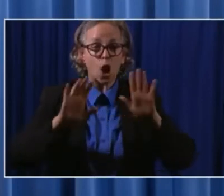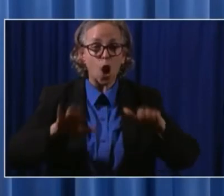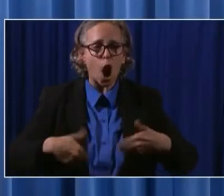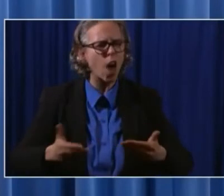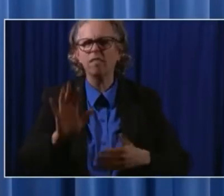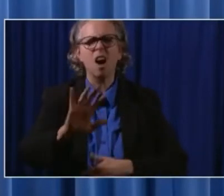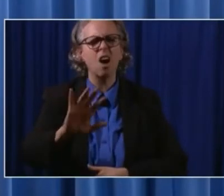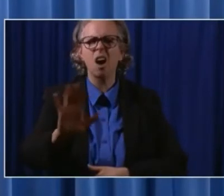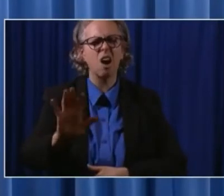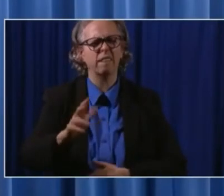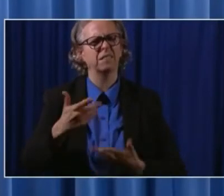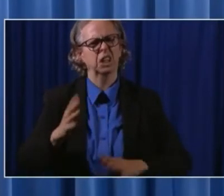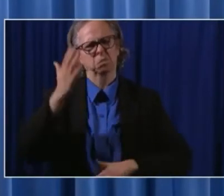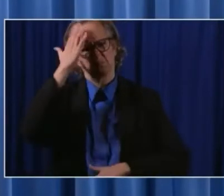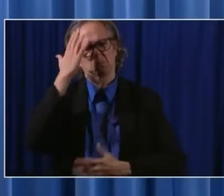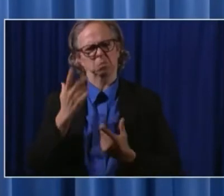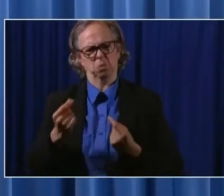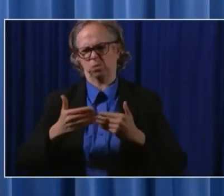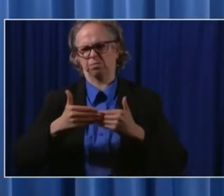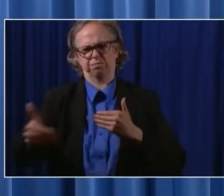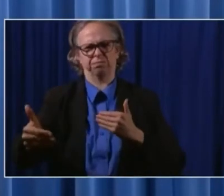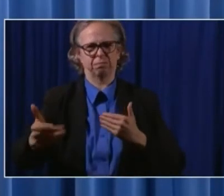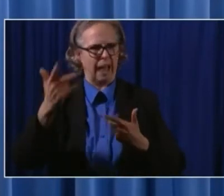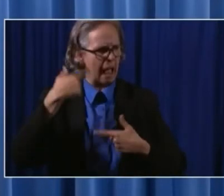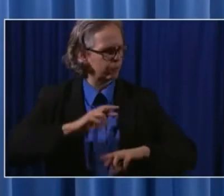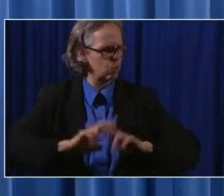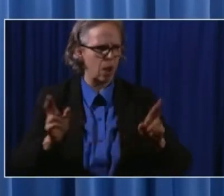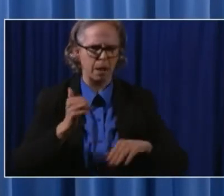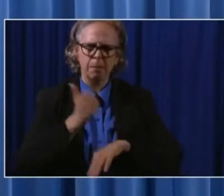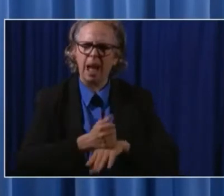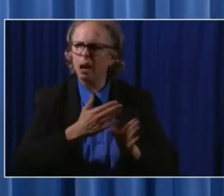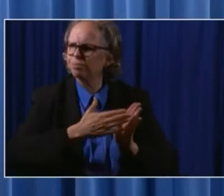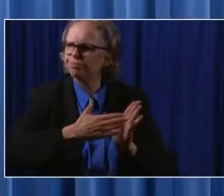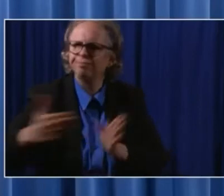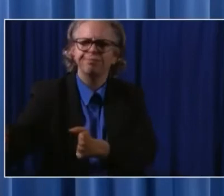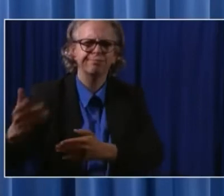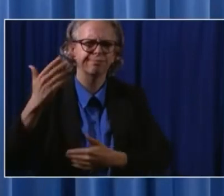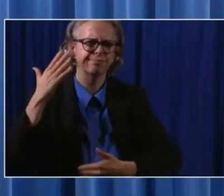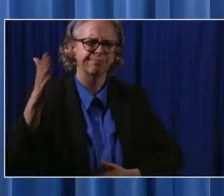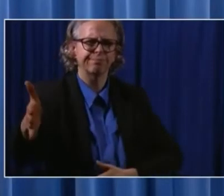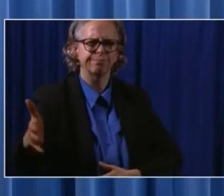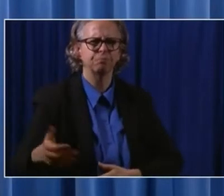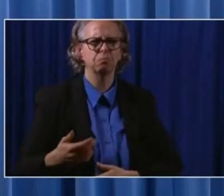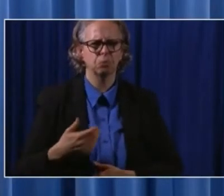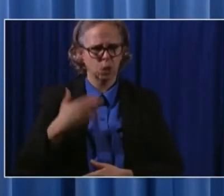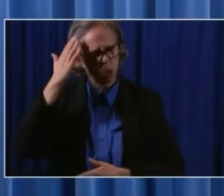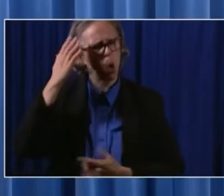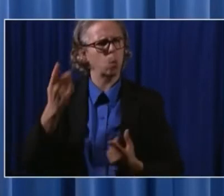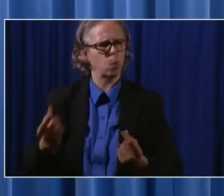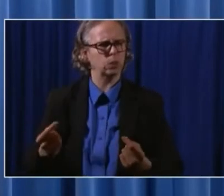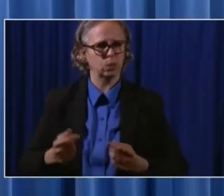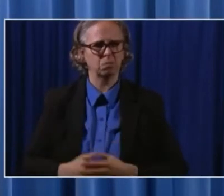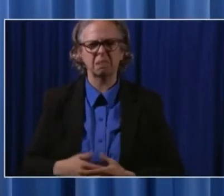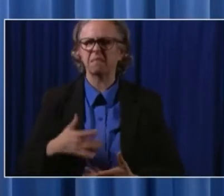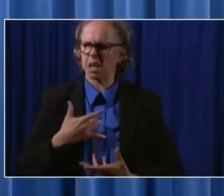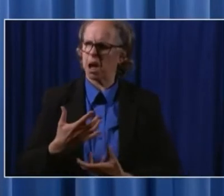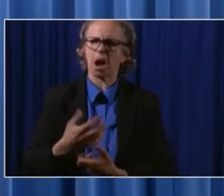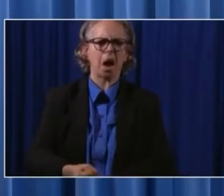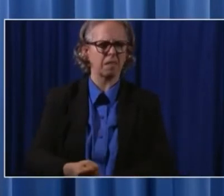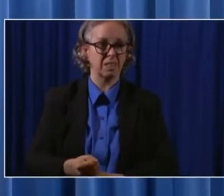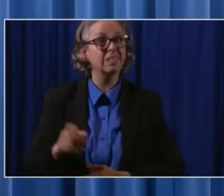plans. Everybody's had contact with where they're going. So I feel confident that if we reach that point, and we